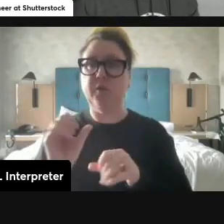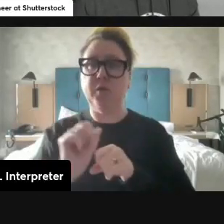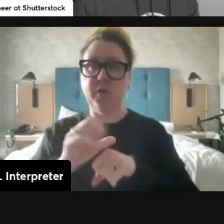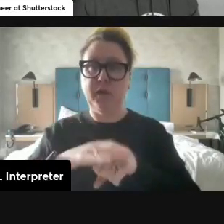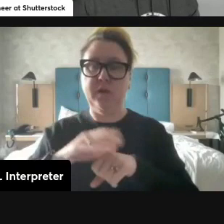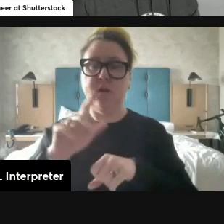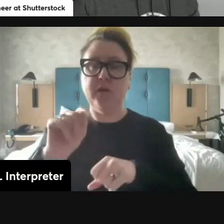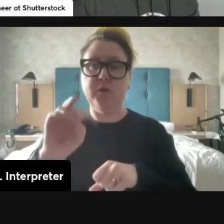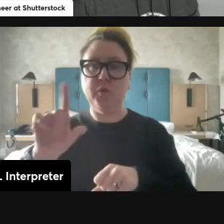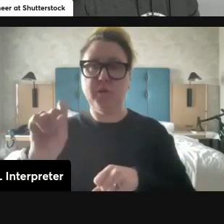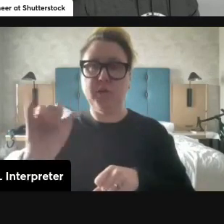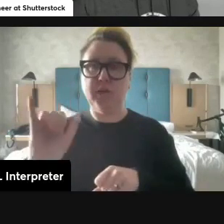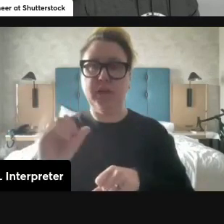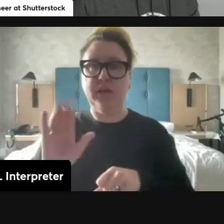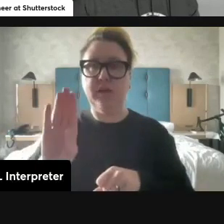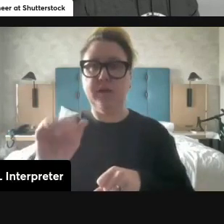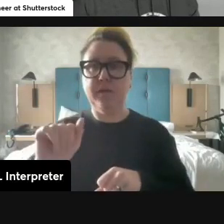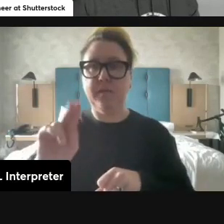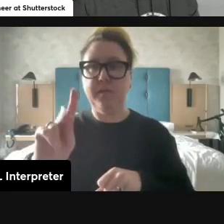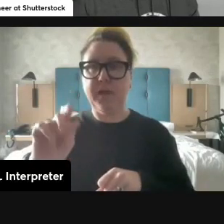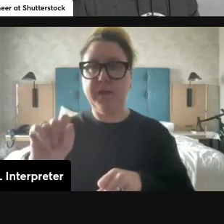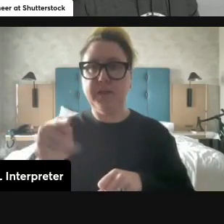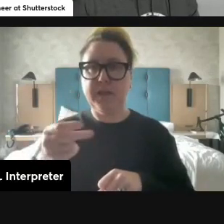tools like Backstage and others as well.